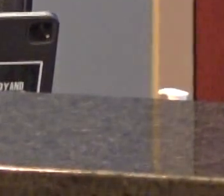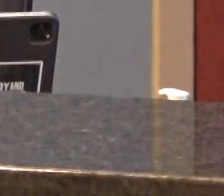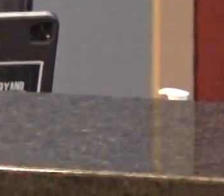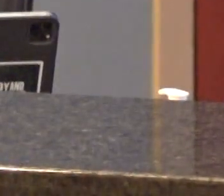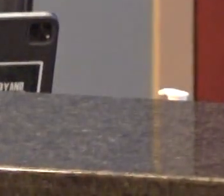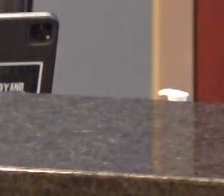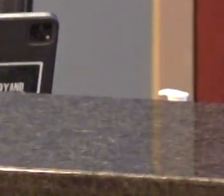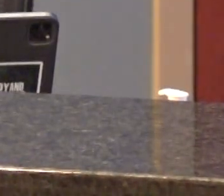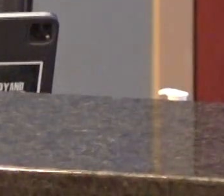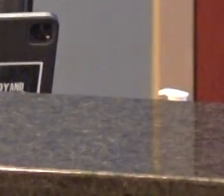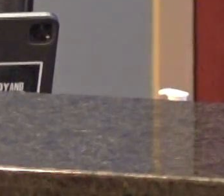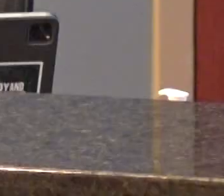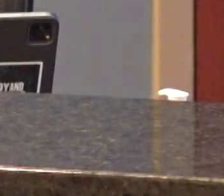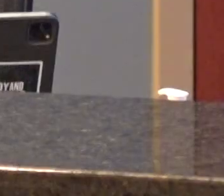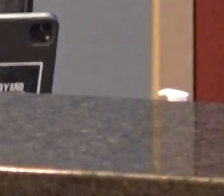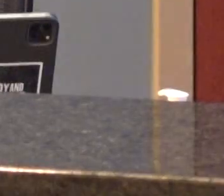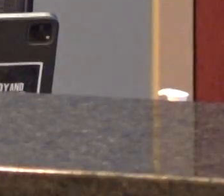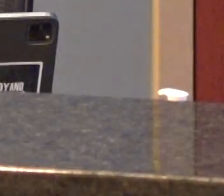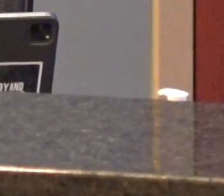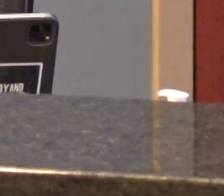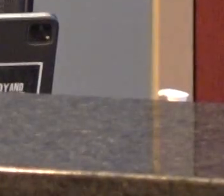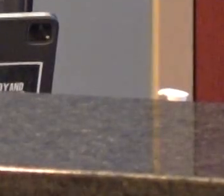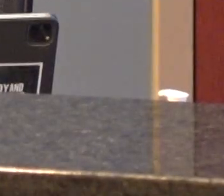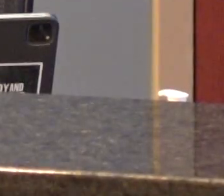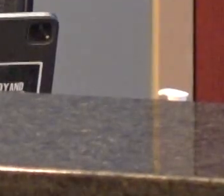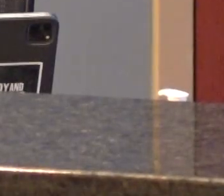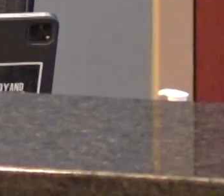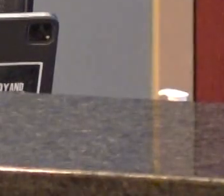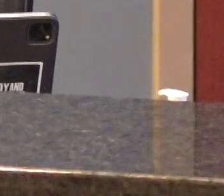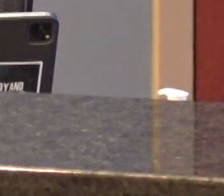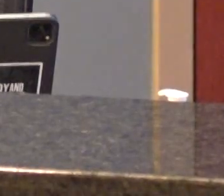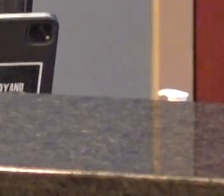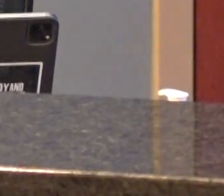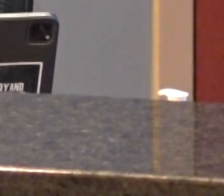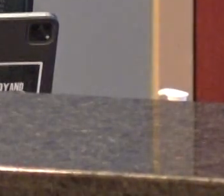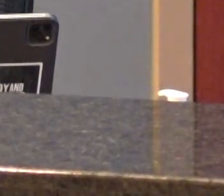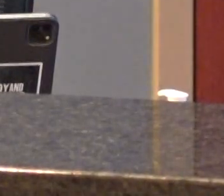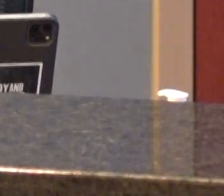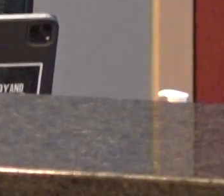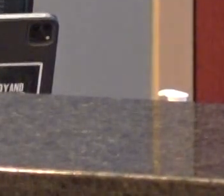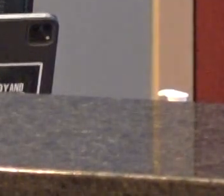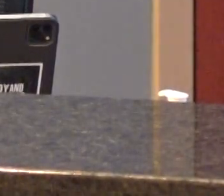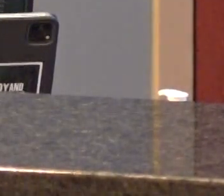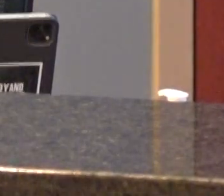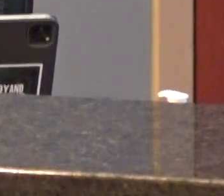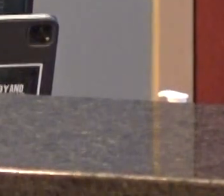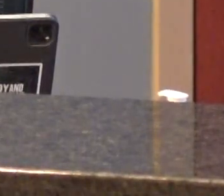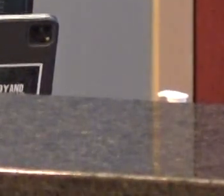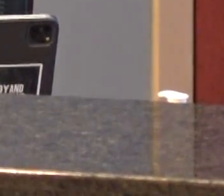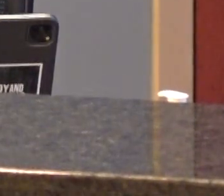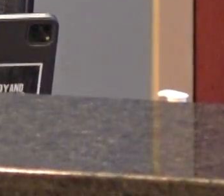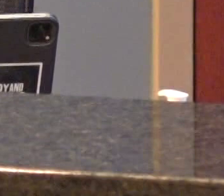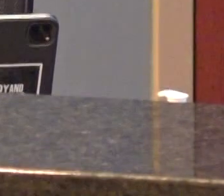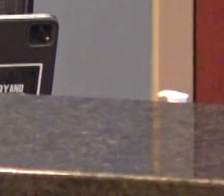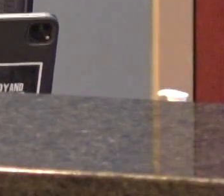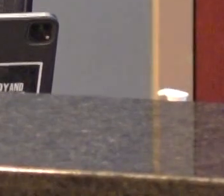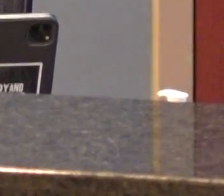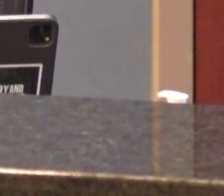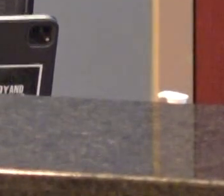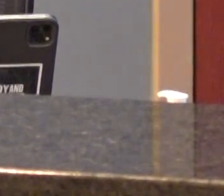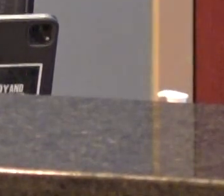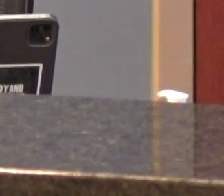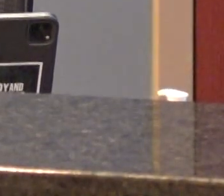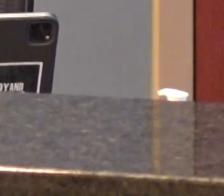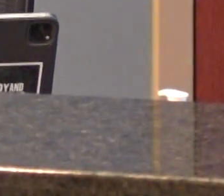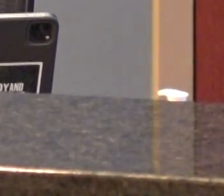puzzle that don't involve you all that are bigger than that. But I was hoping to see if there, where we were going with that,